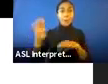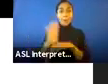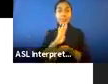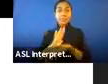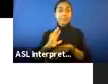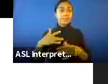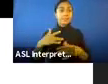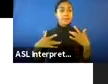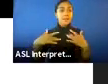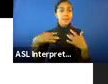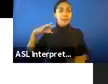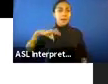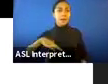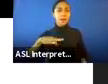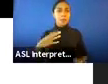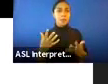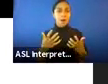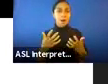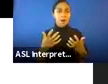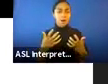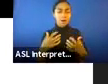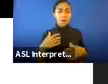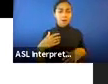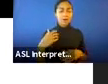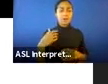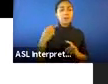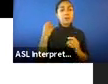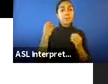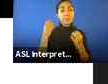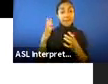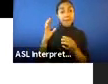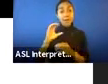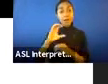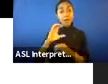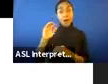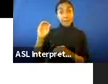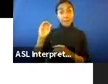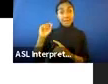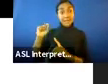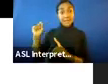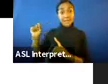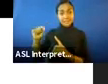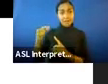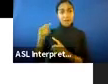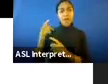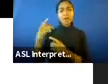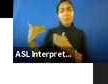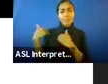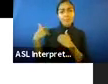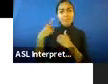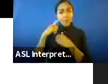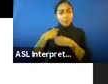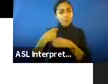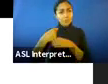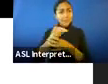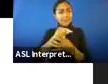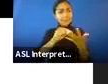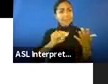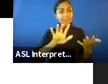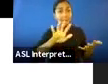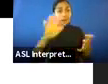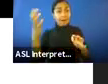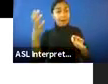the same companies that have created these crises are now profiting off of both claiming